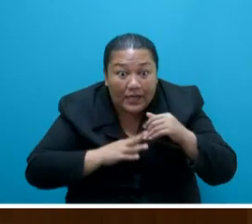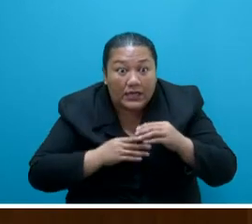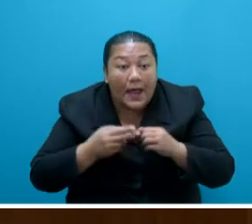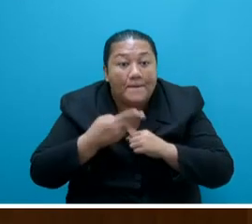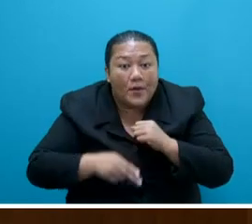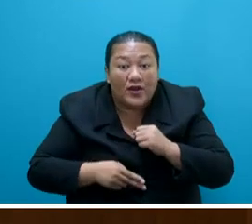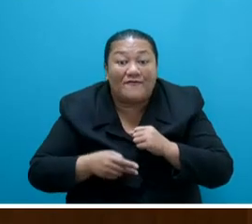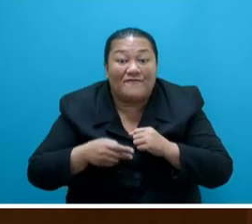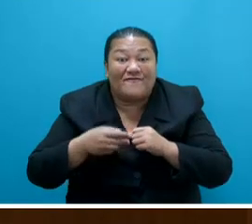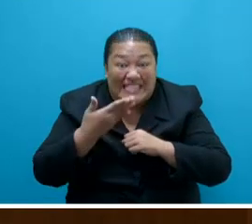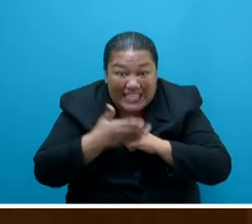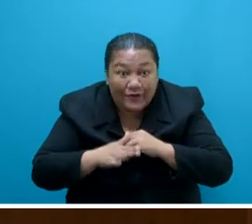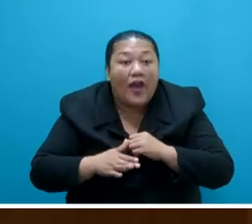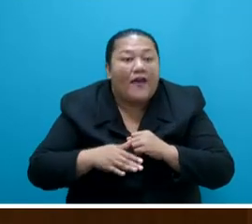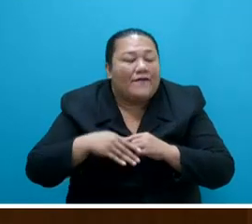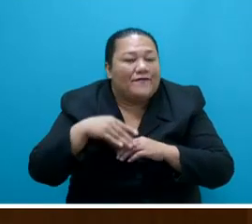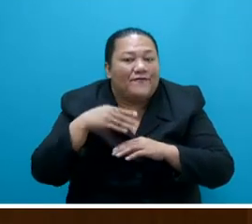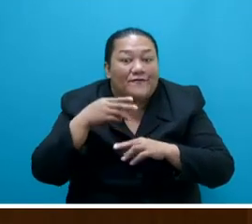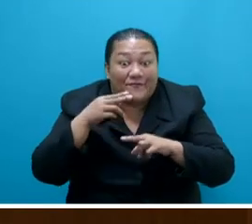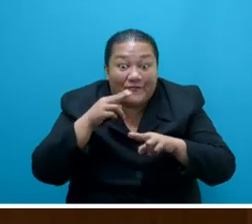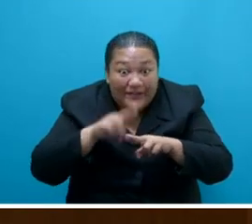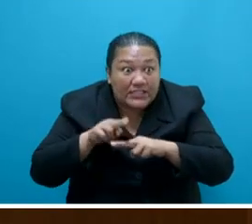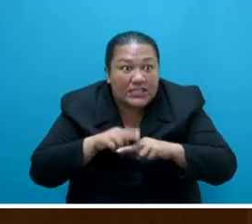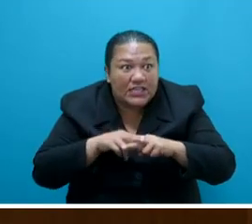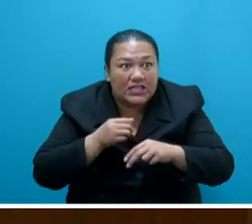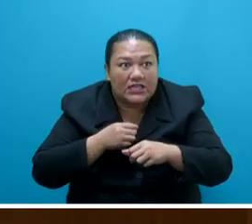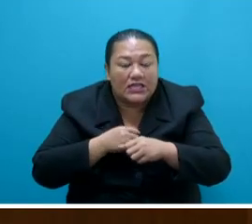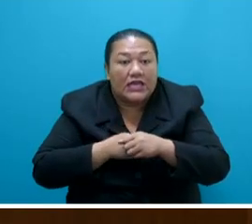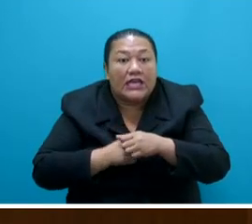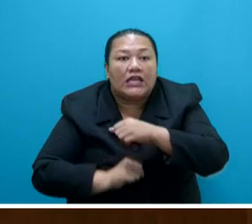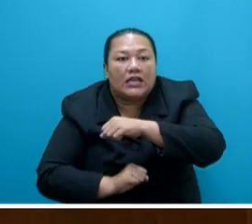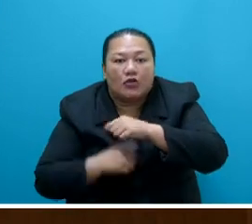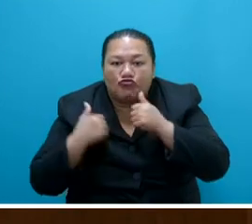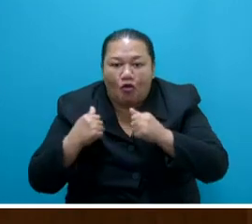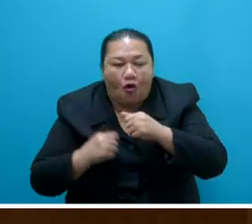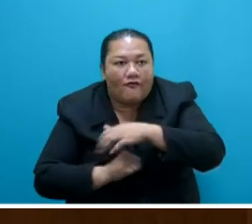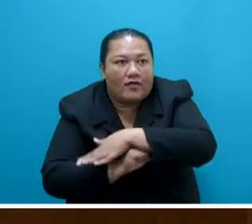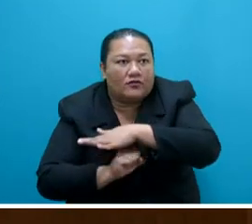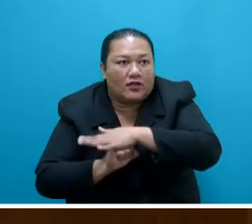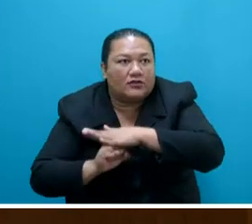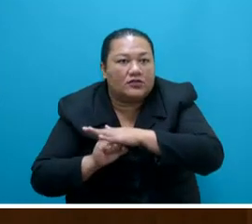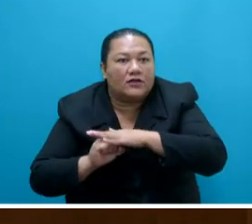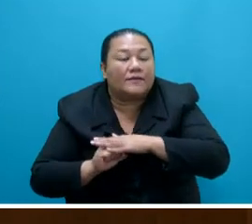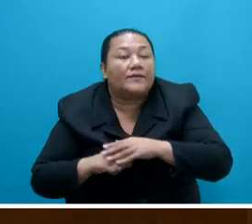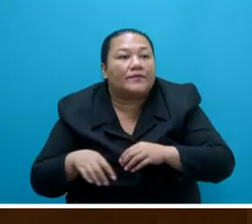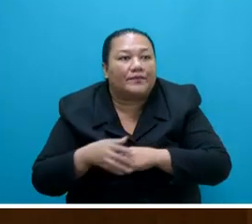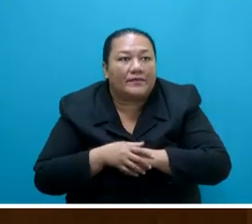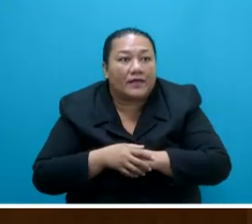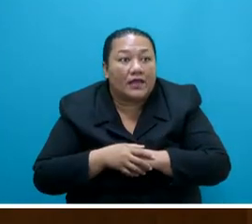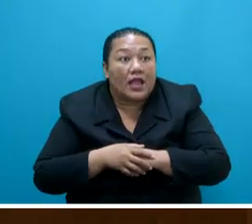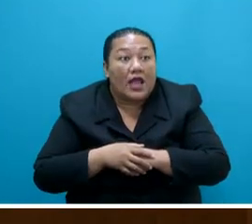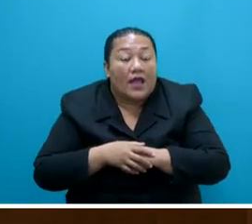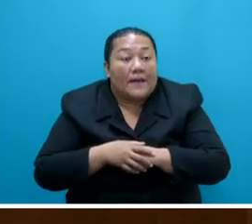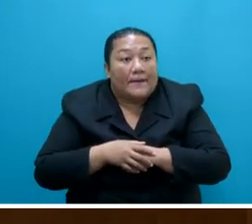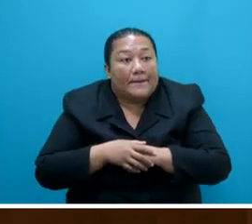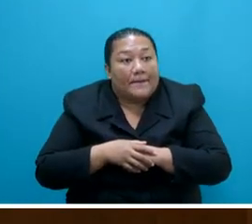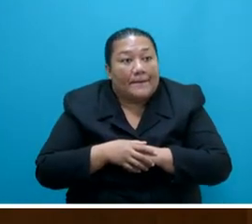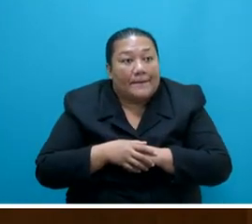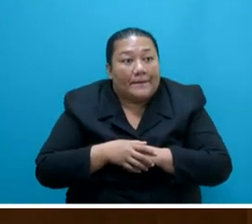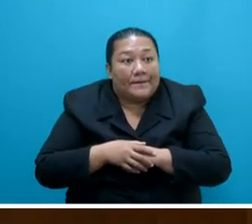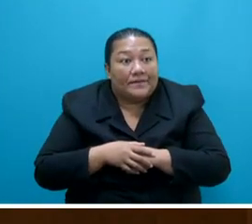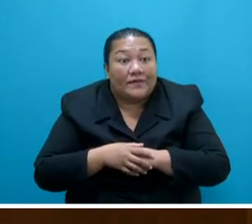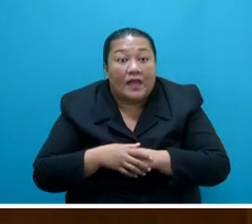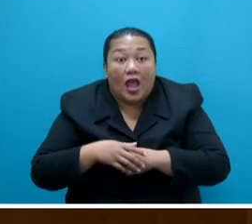fabrication. The unprecedented progress of our economy is not my opinion, Honorable Speaker. These